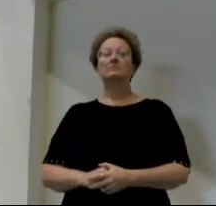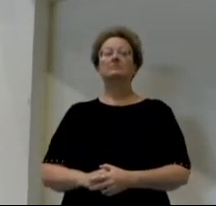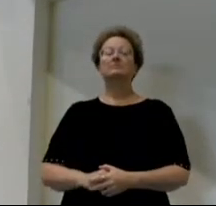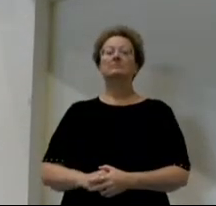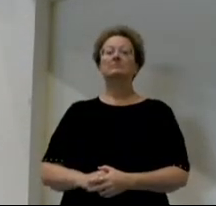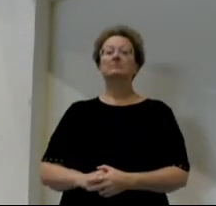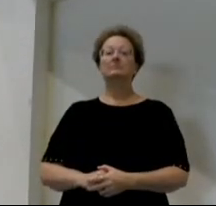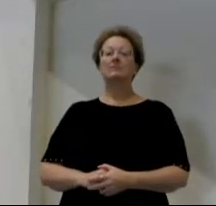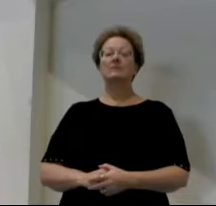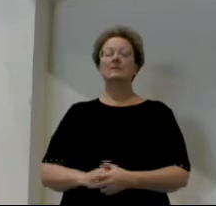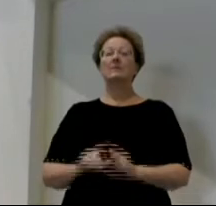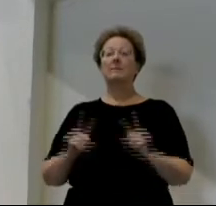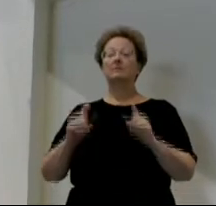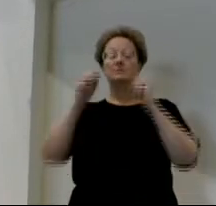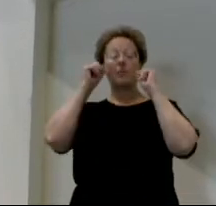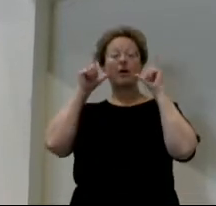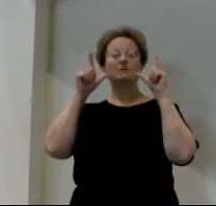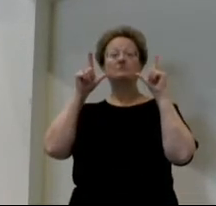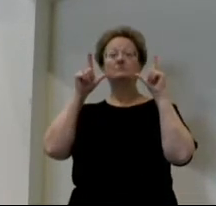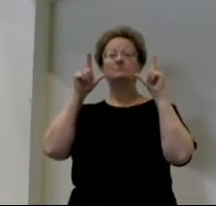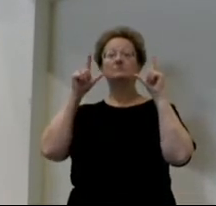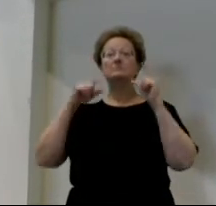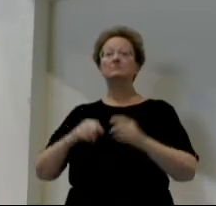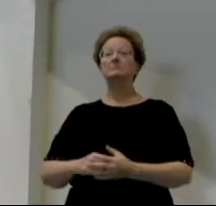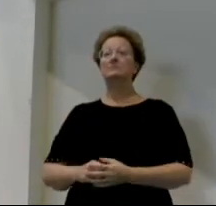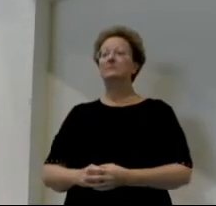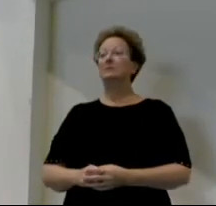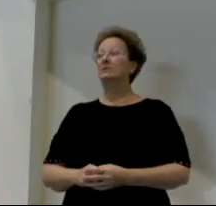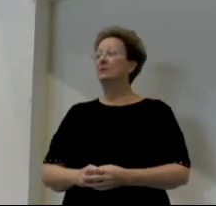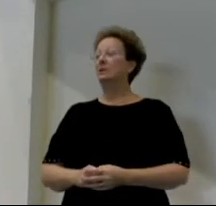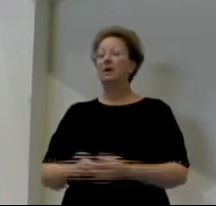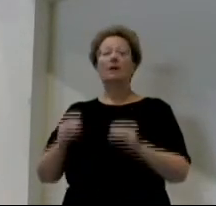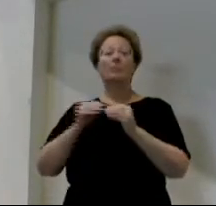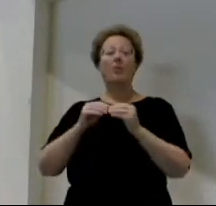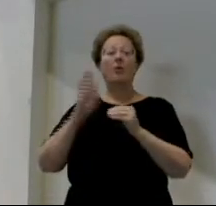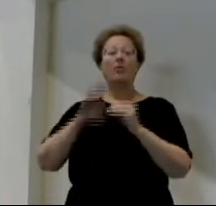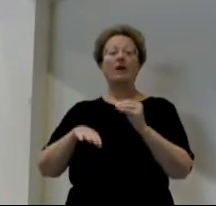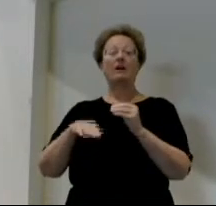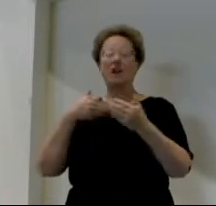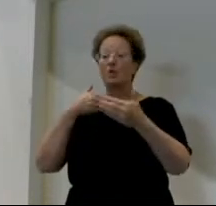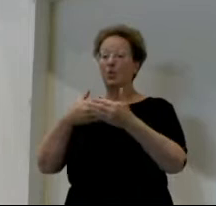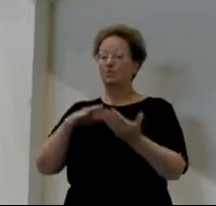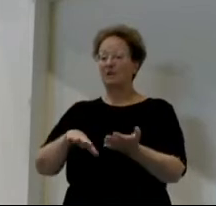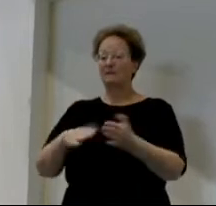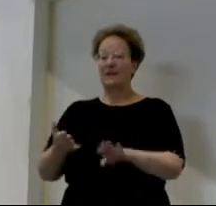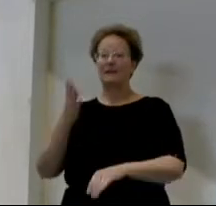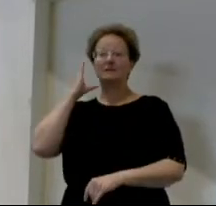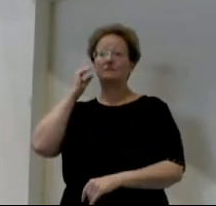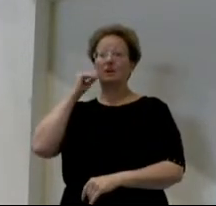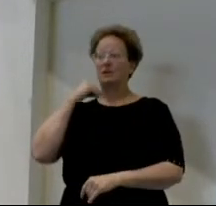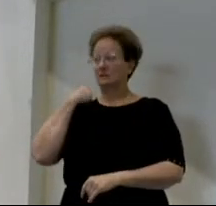Here's the surprise. We've had something more than a near-death experience. As